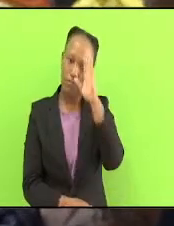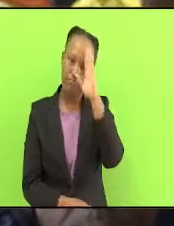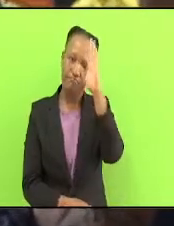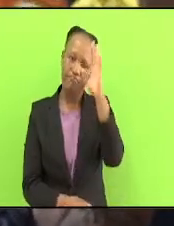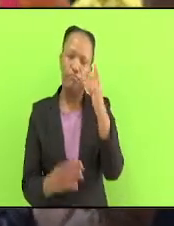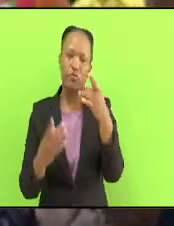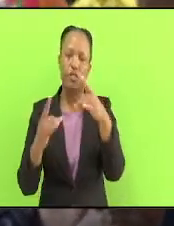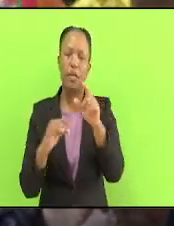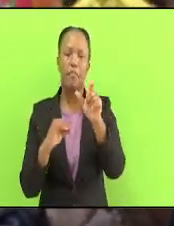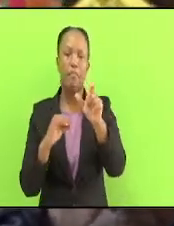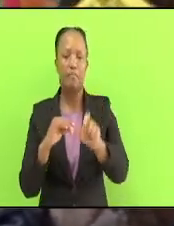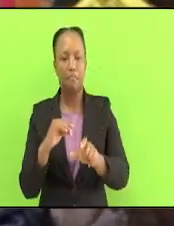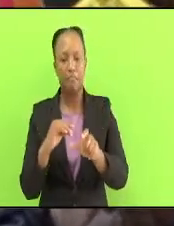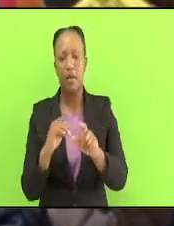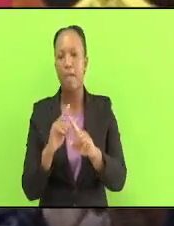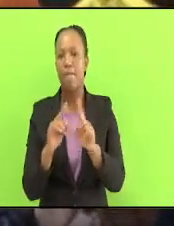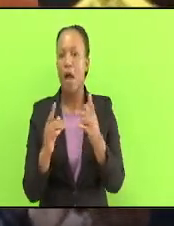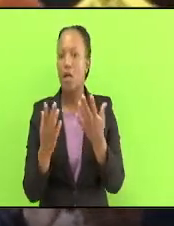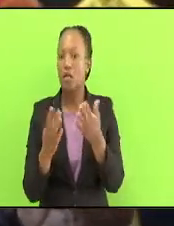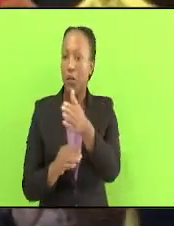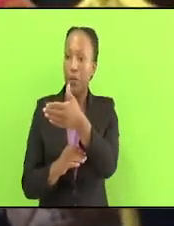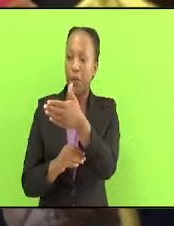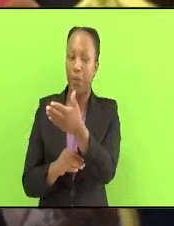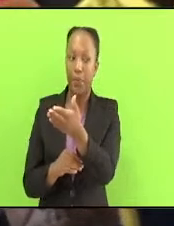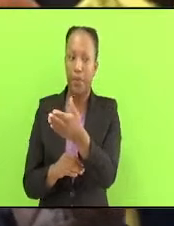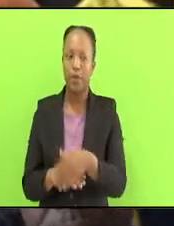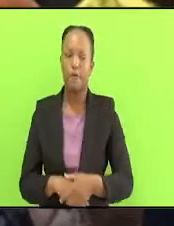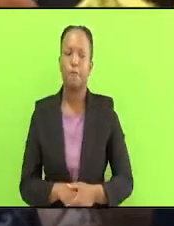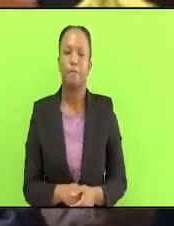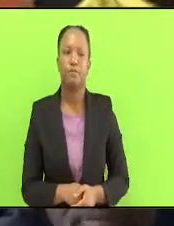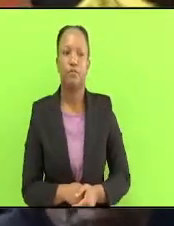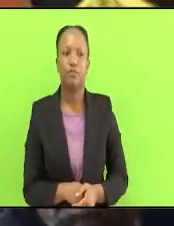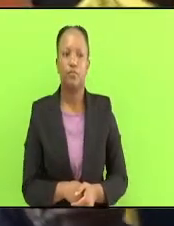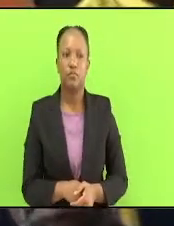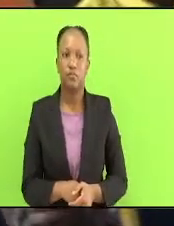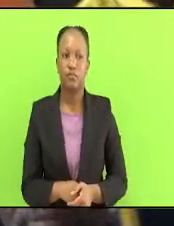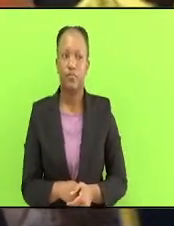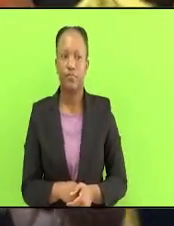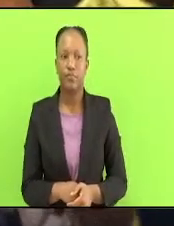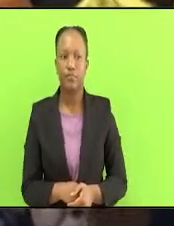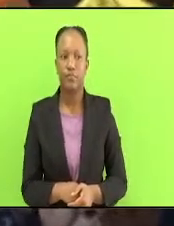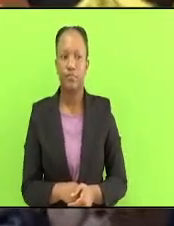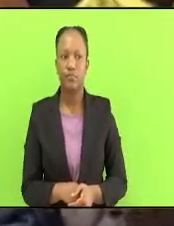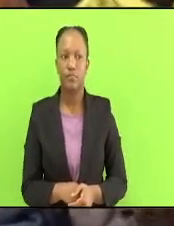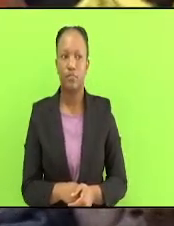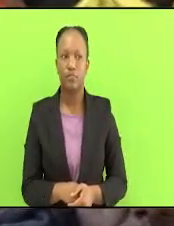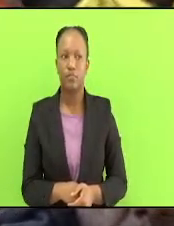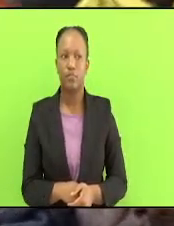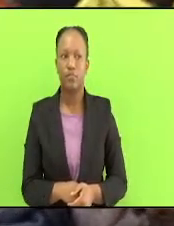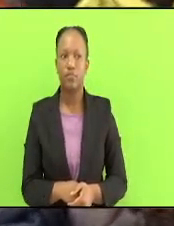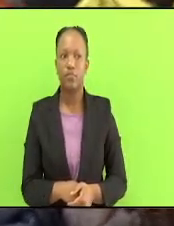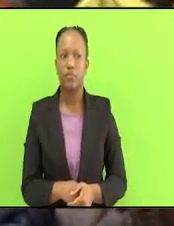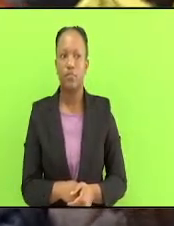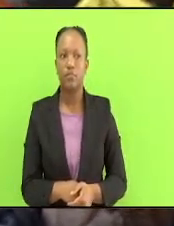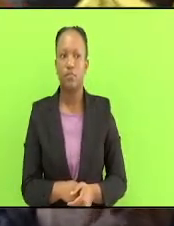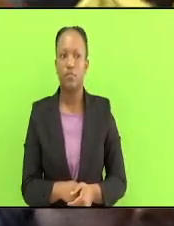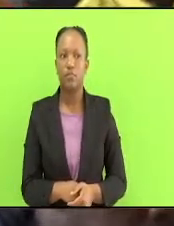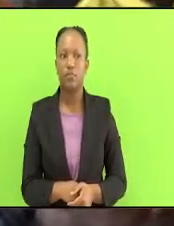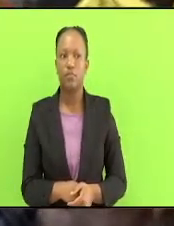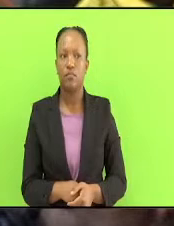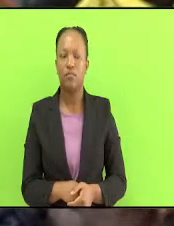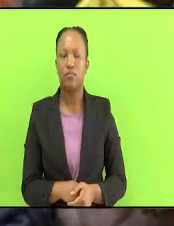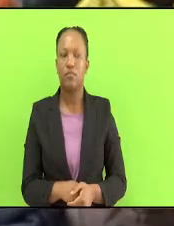going to say a greeting to the honorable chair, but I can see he's walked out. And I would like to greet